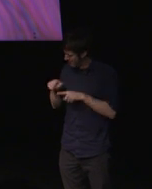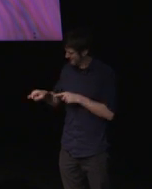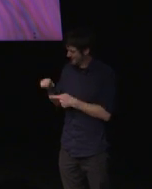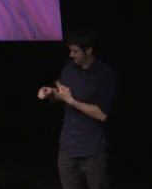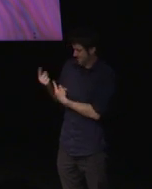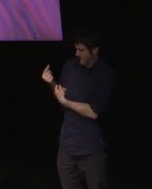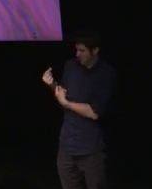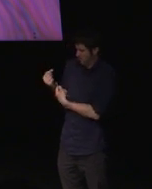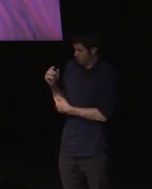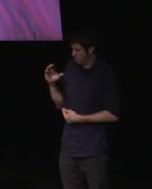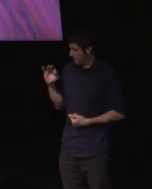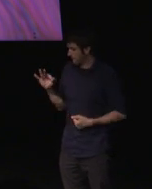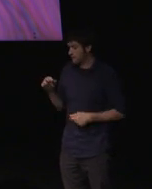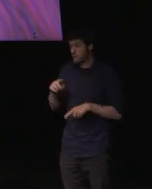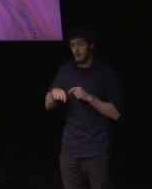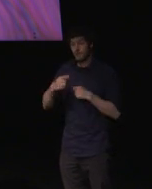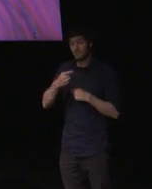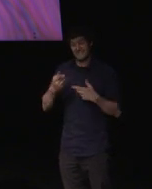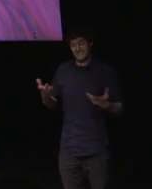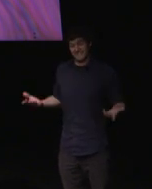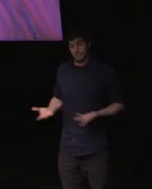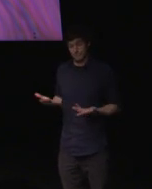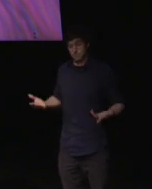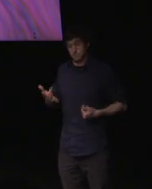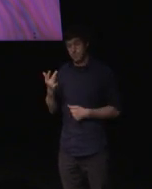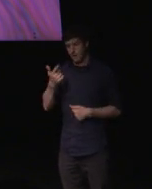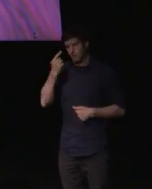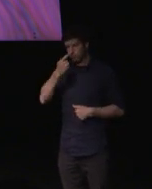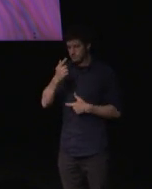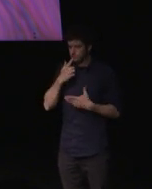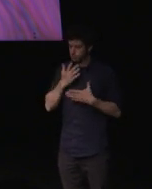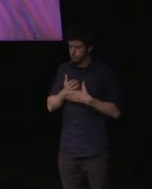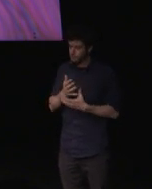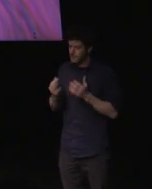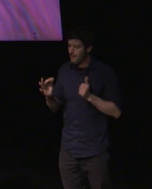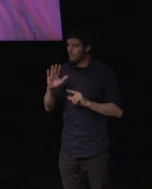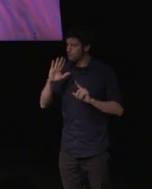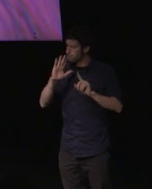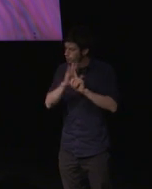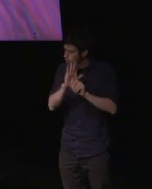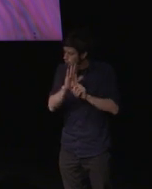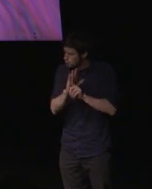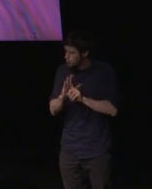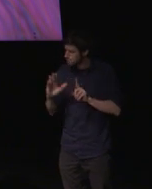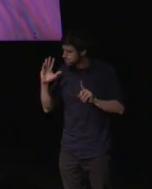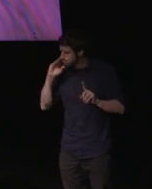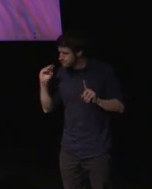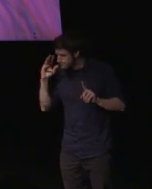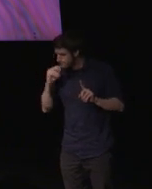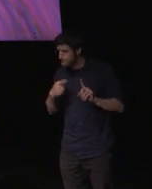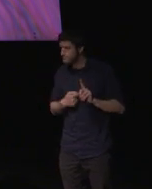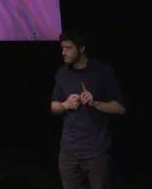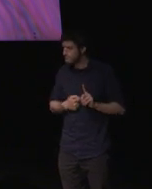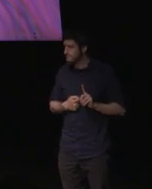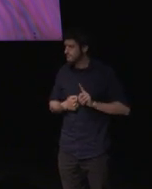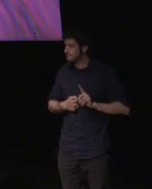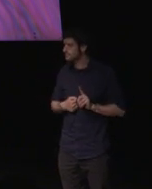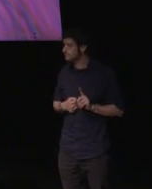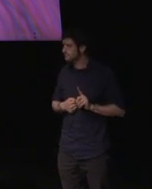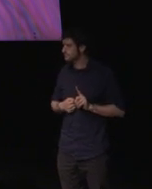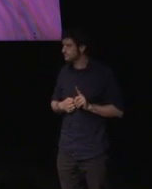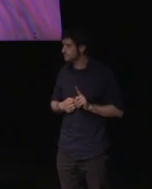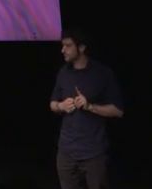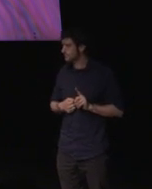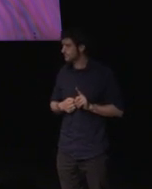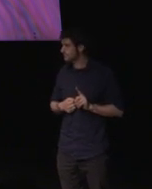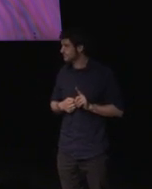because Cherry shares so much of her experiences that we didn't actually need